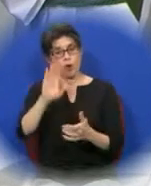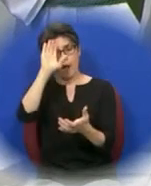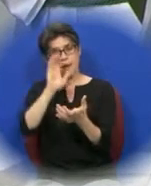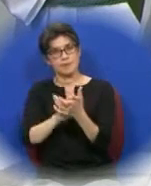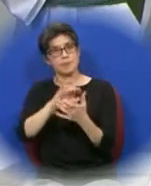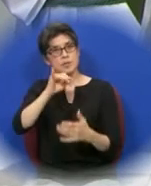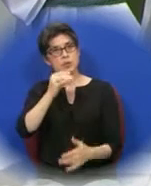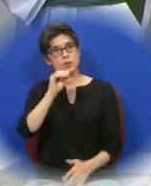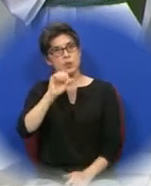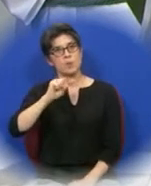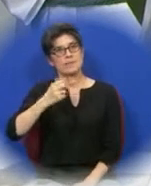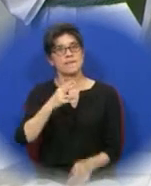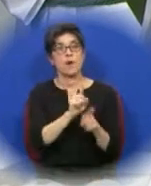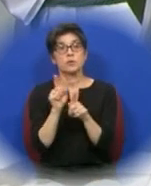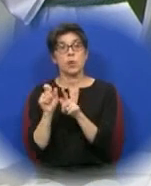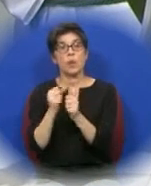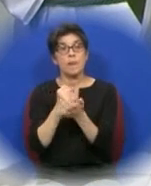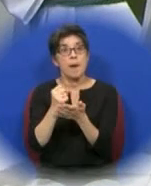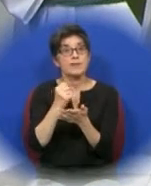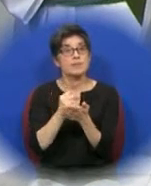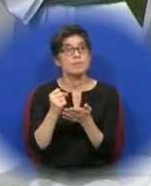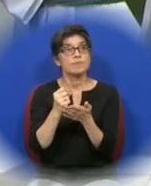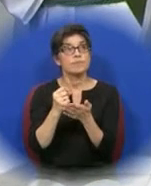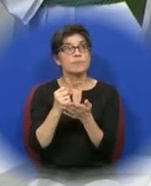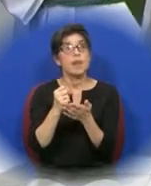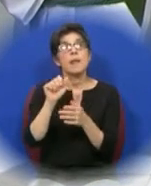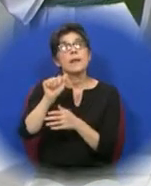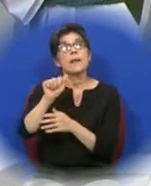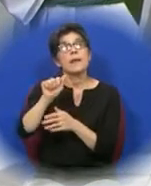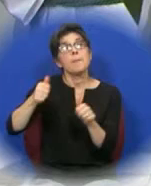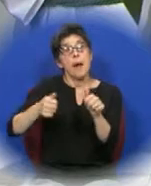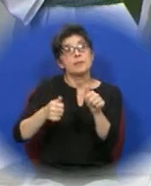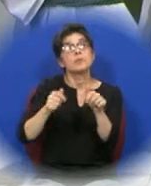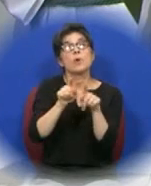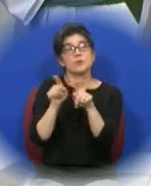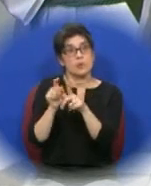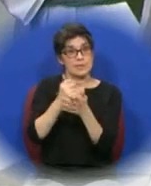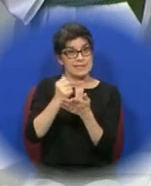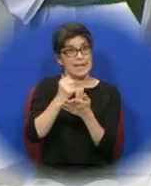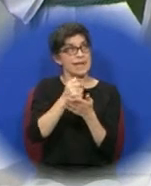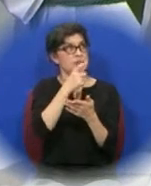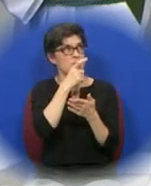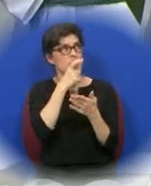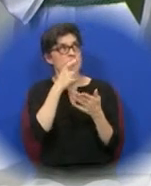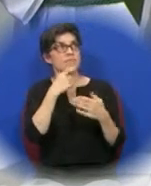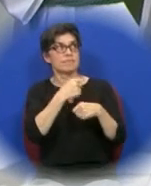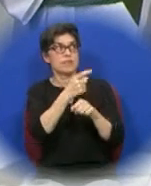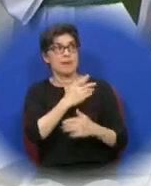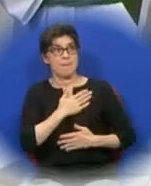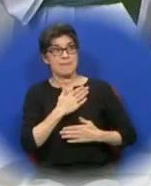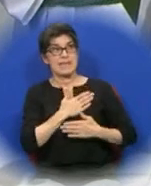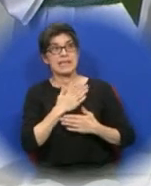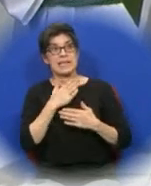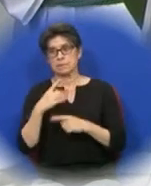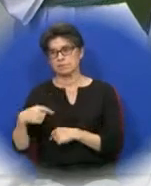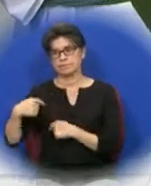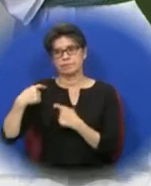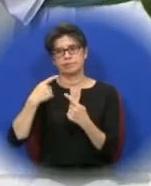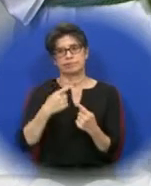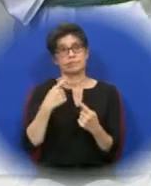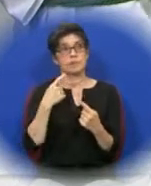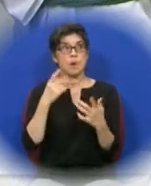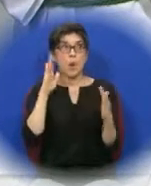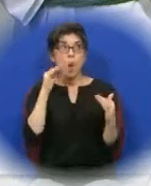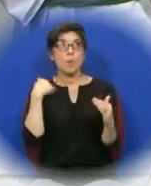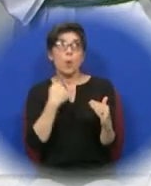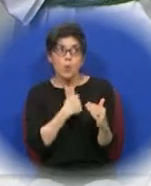with the blessed apostles, and all the saints who have done and pleased you throughout the ages, we may merit to be co-heirs to eternal life, and